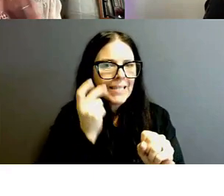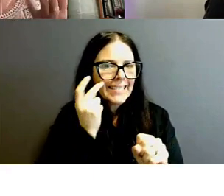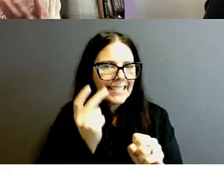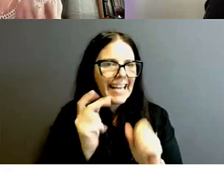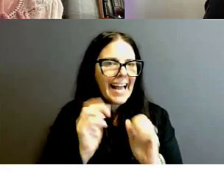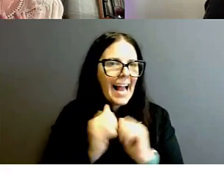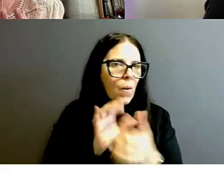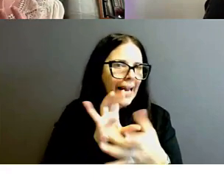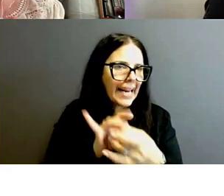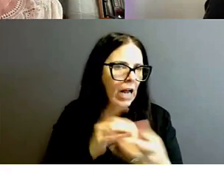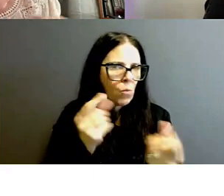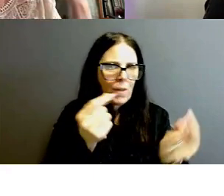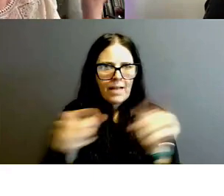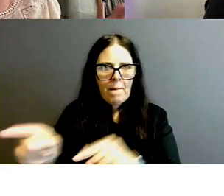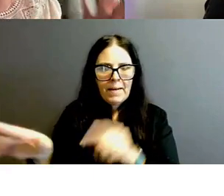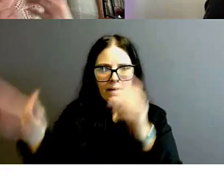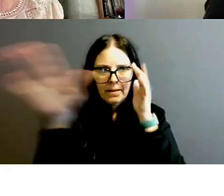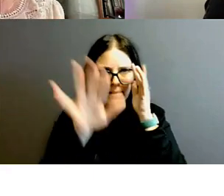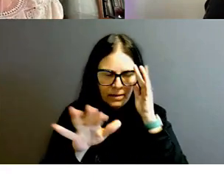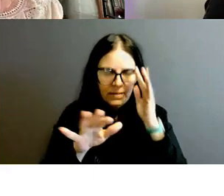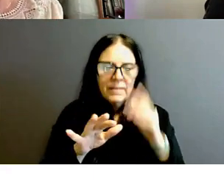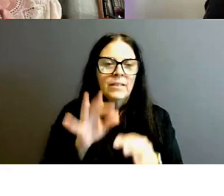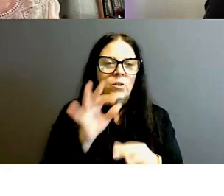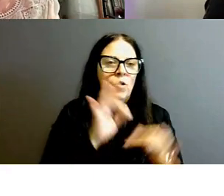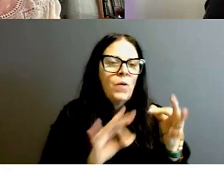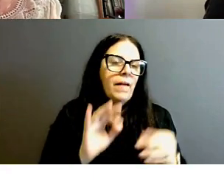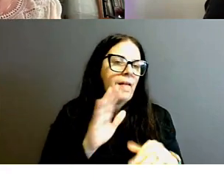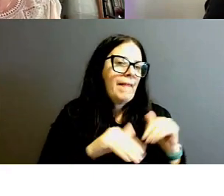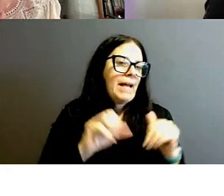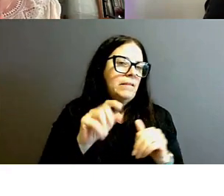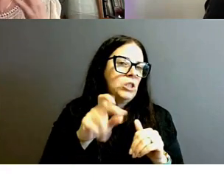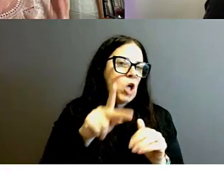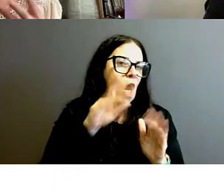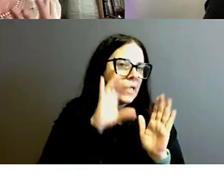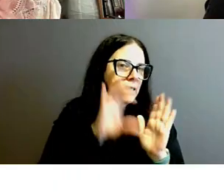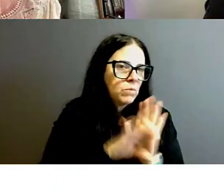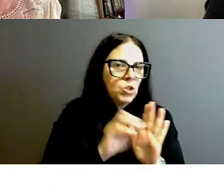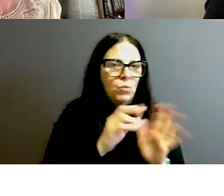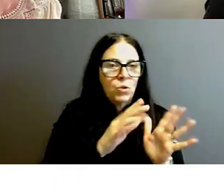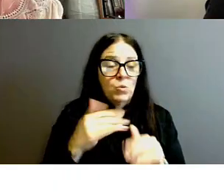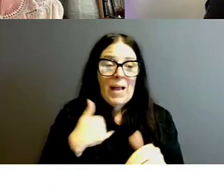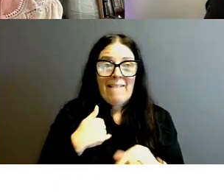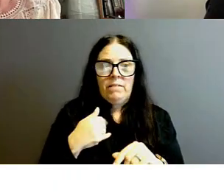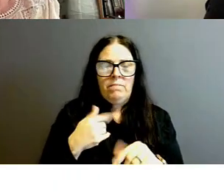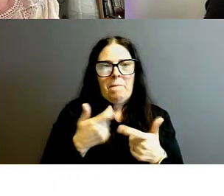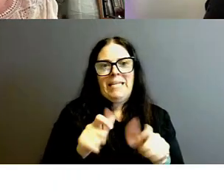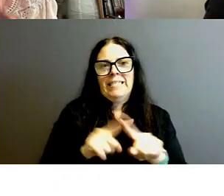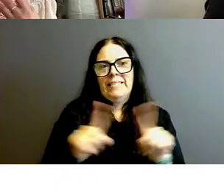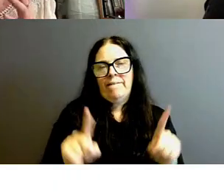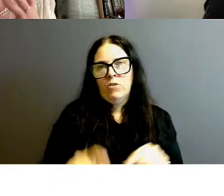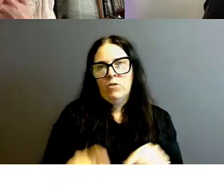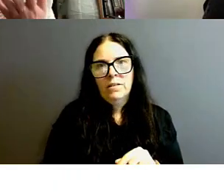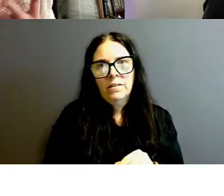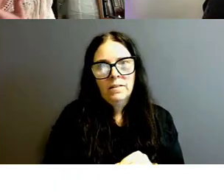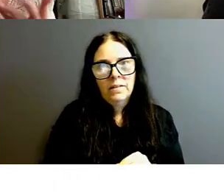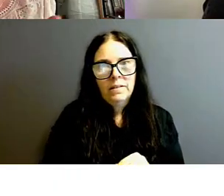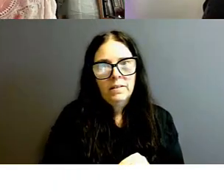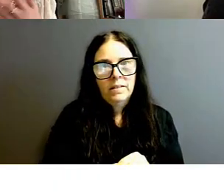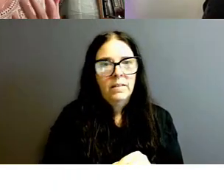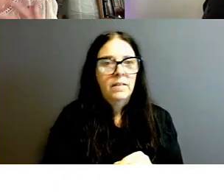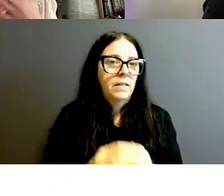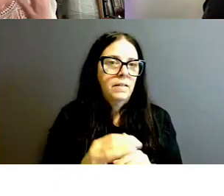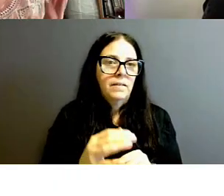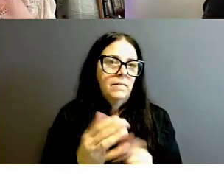with what really is happening rather than stock images or just posts. So there's a huge difference in that. And then